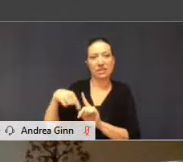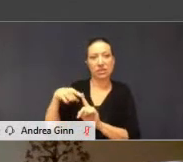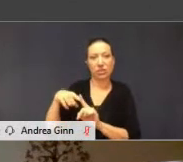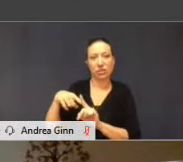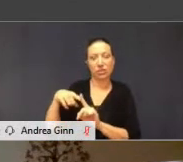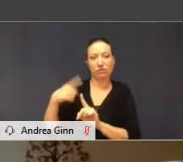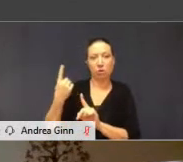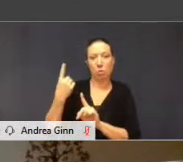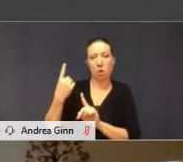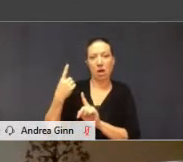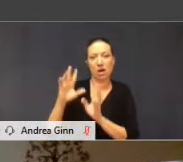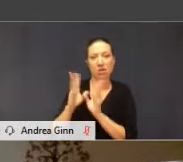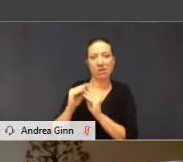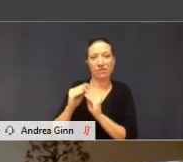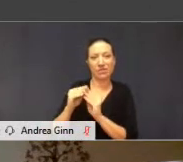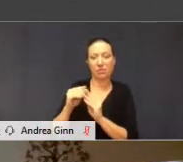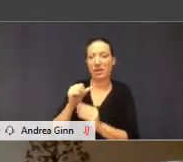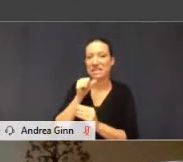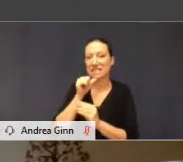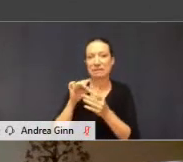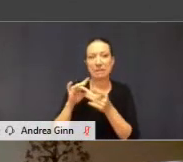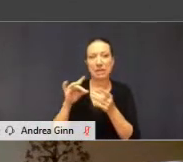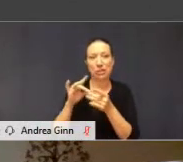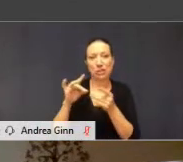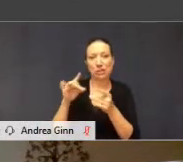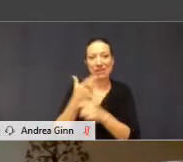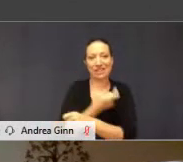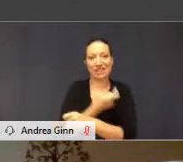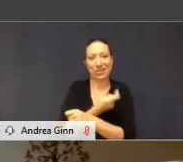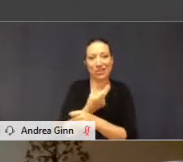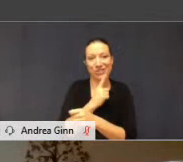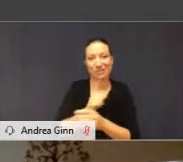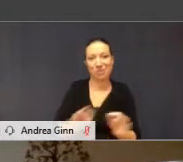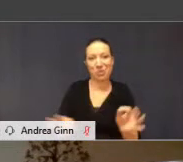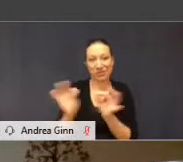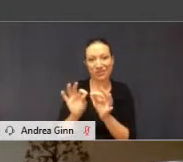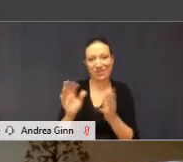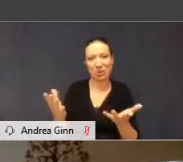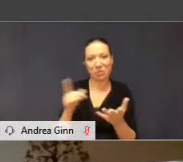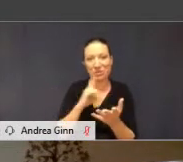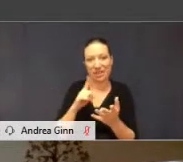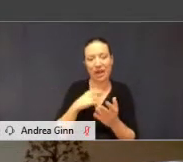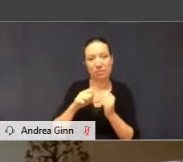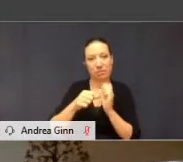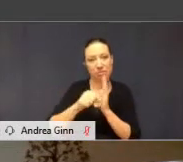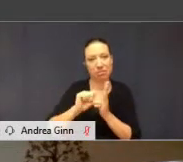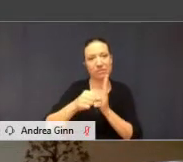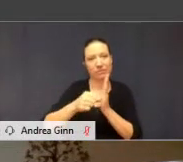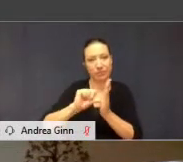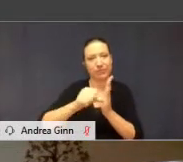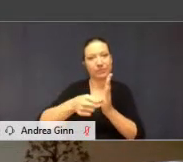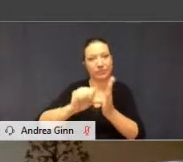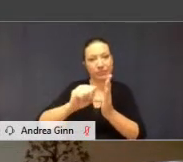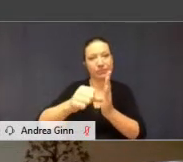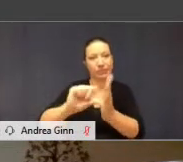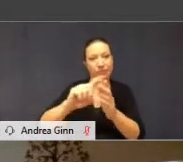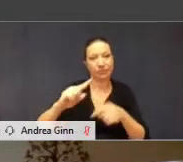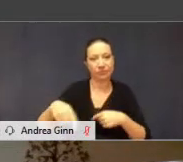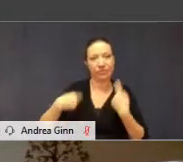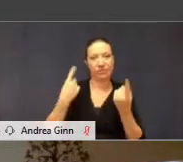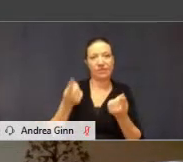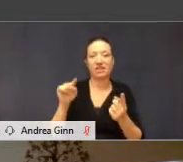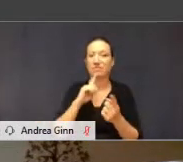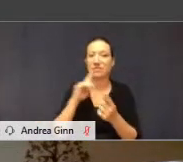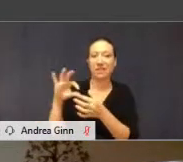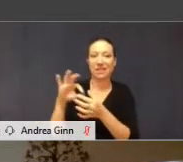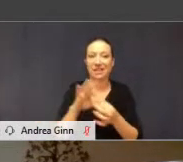of staying up to date on immunizations for kids and for adults. So this is very much a Medicaid thing, if